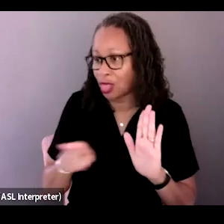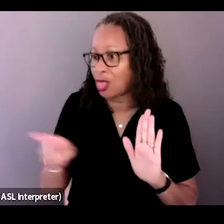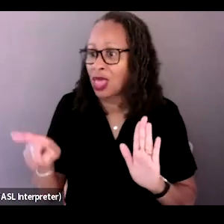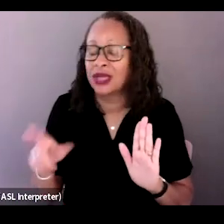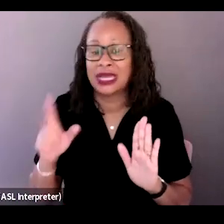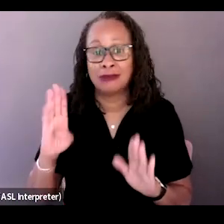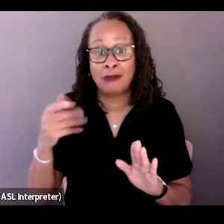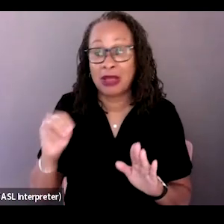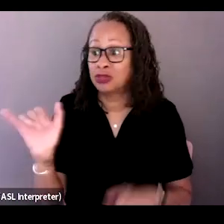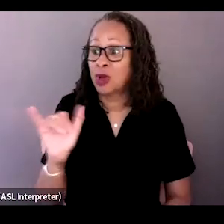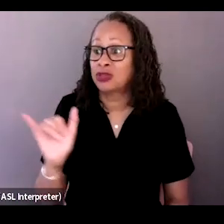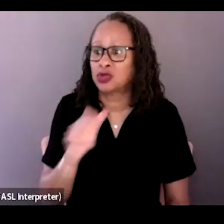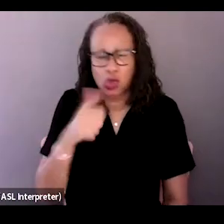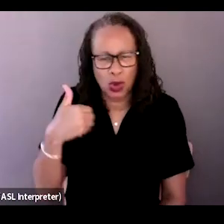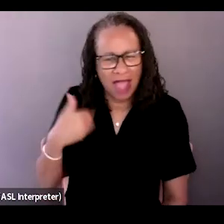Belgium, too.